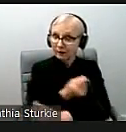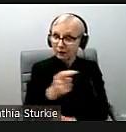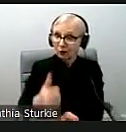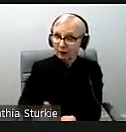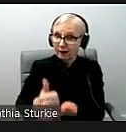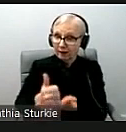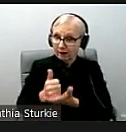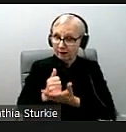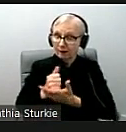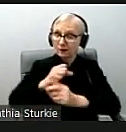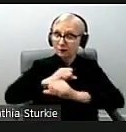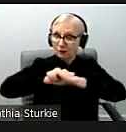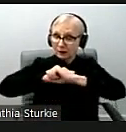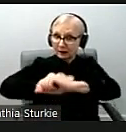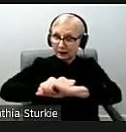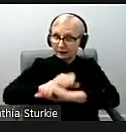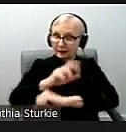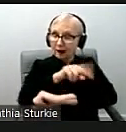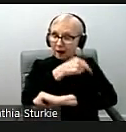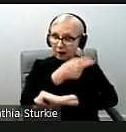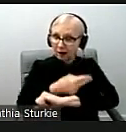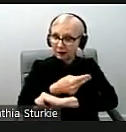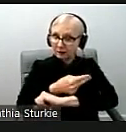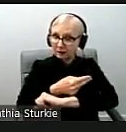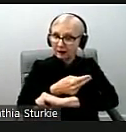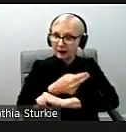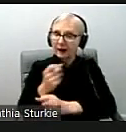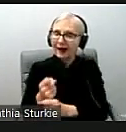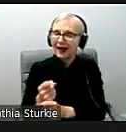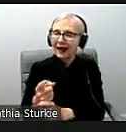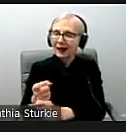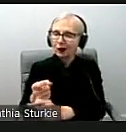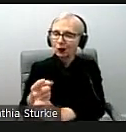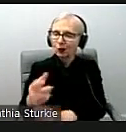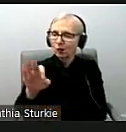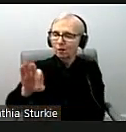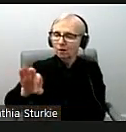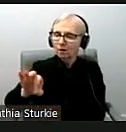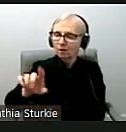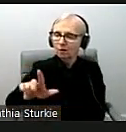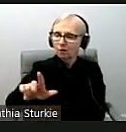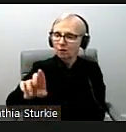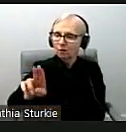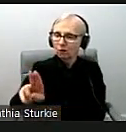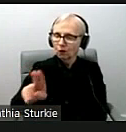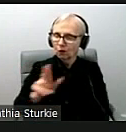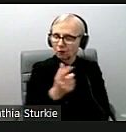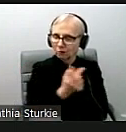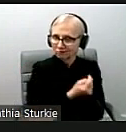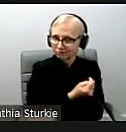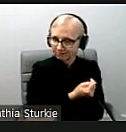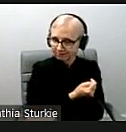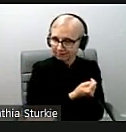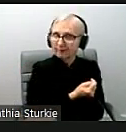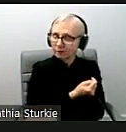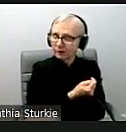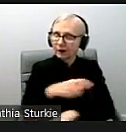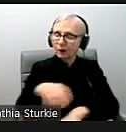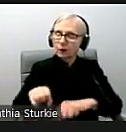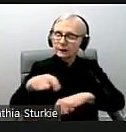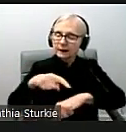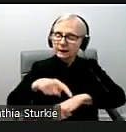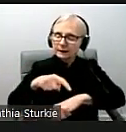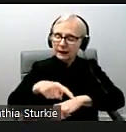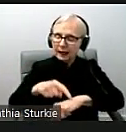our hospital capacity, and that's the annual flu vaccine. And so I really want to take the time today